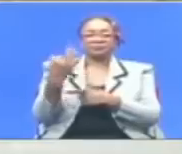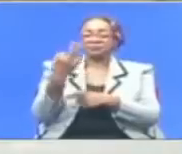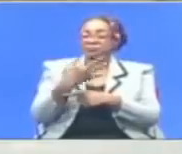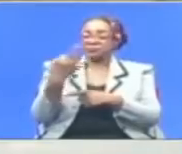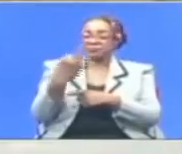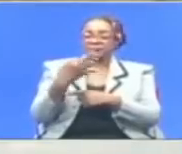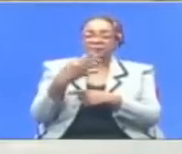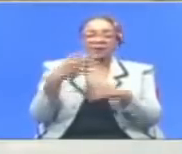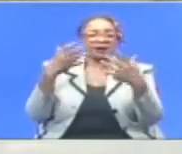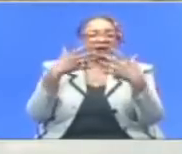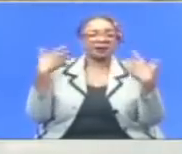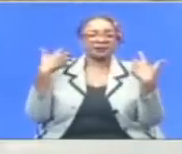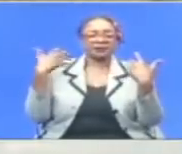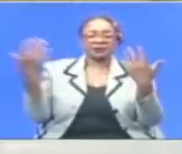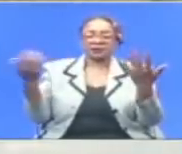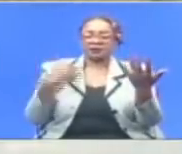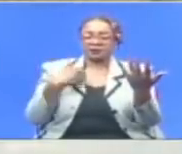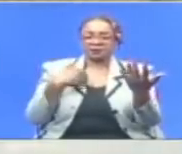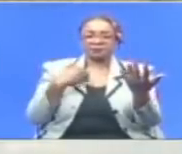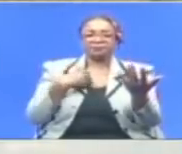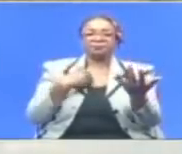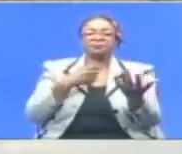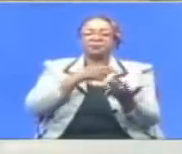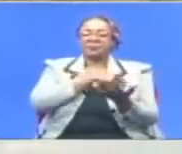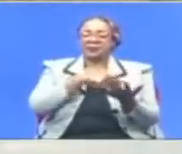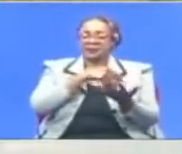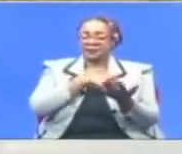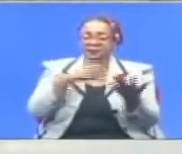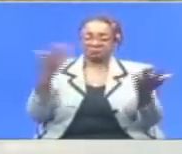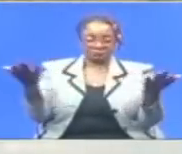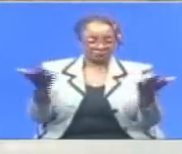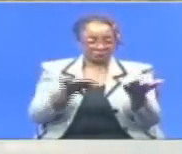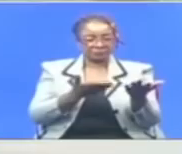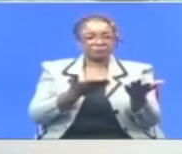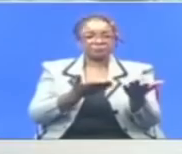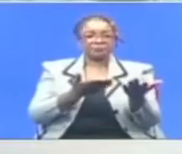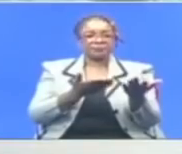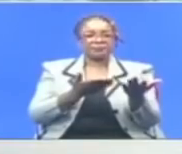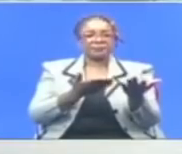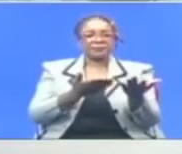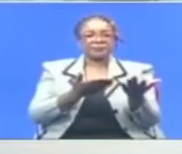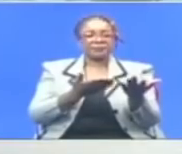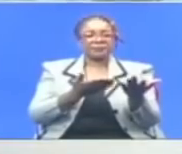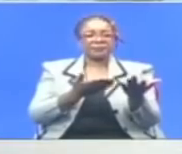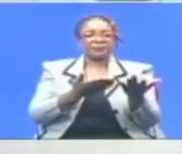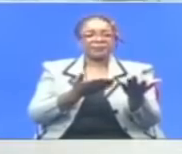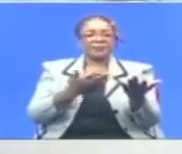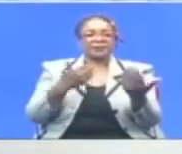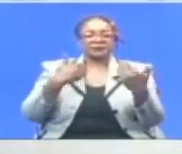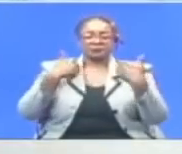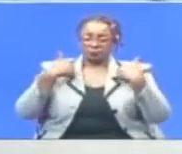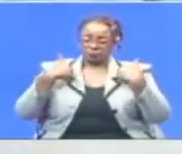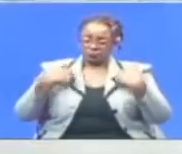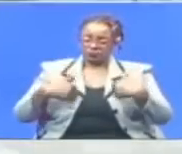Arati received ODM delegates allied to Governor Ongwae, who shifted camp. Mimi ni mwanachama wa